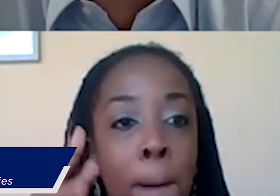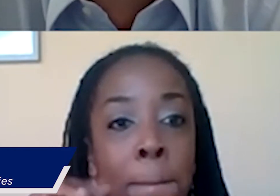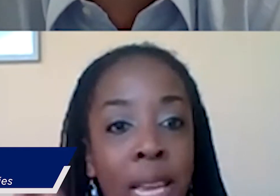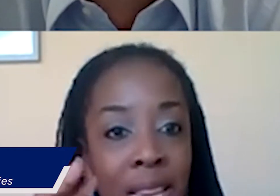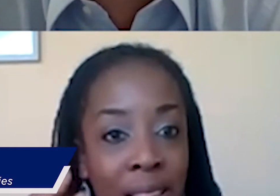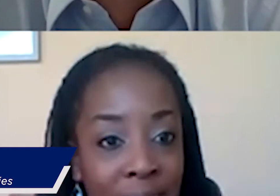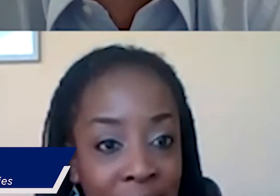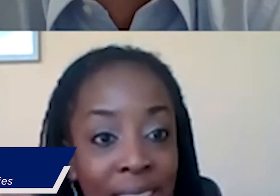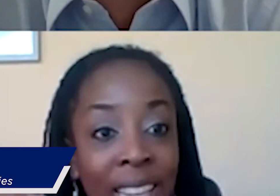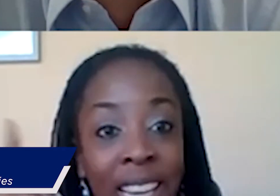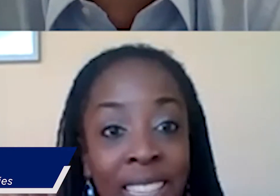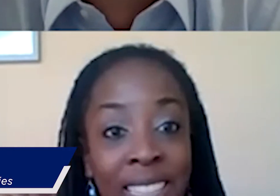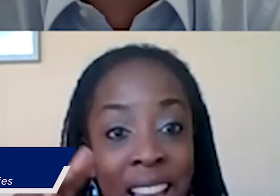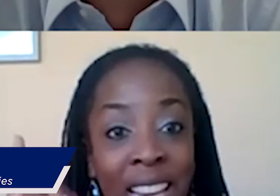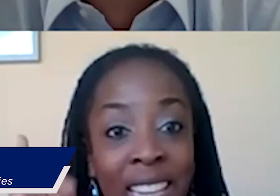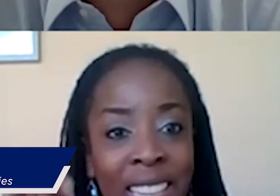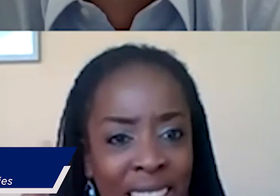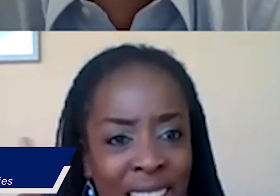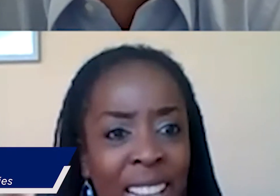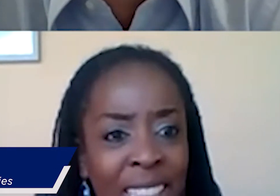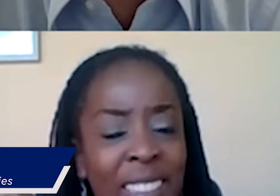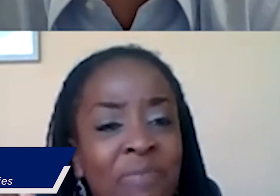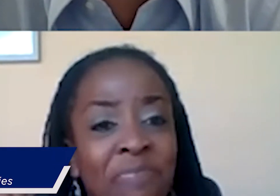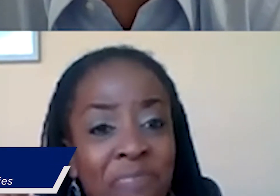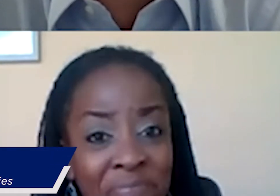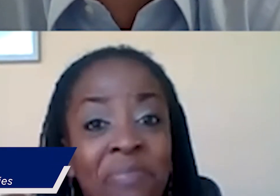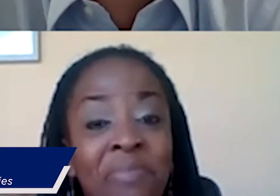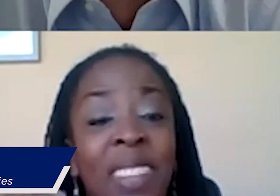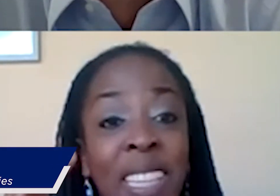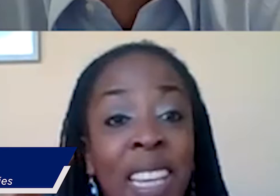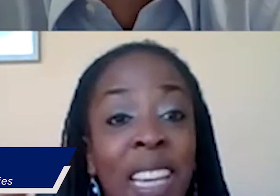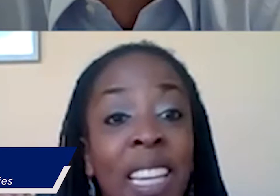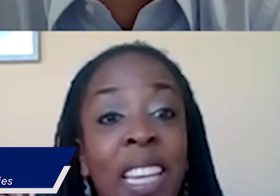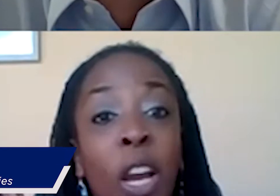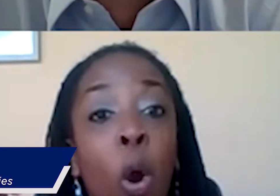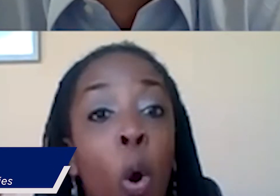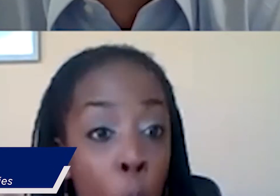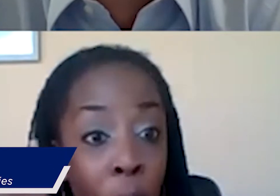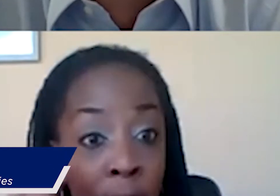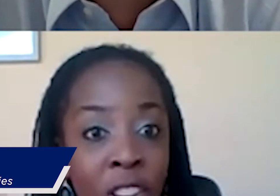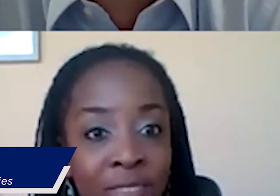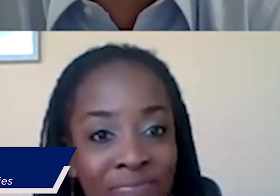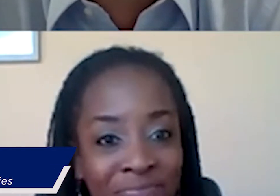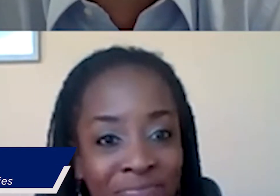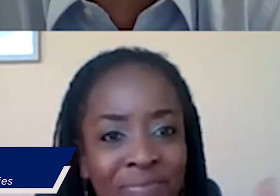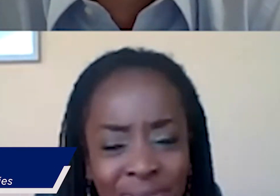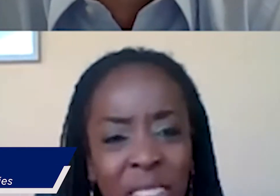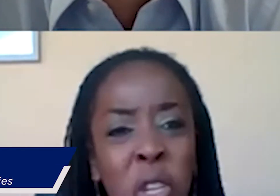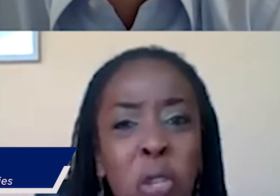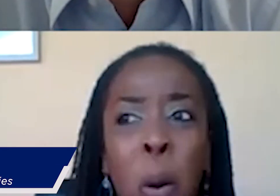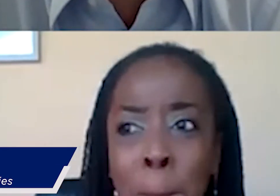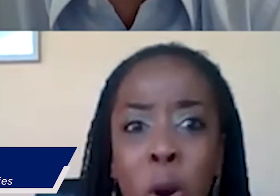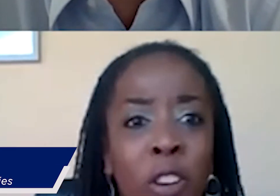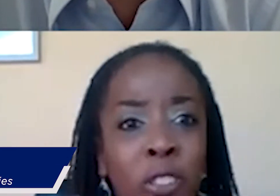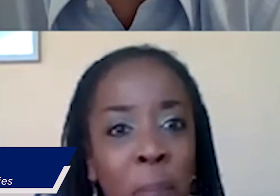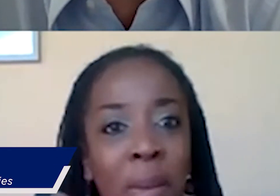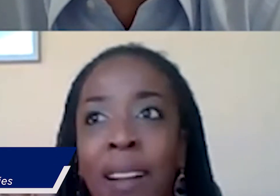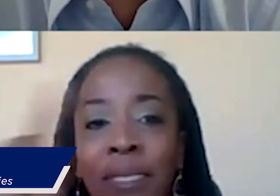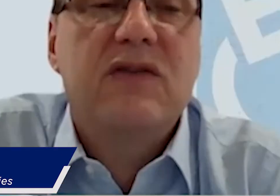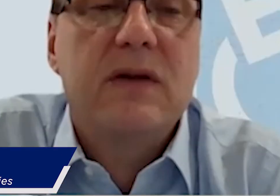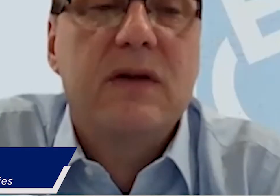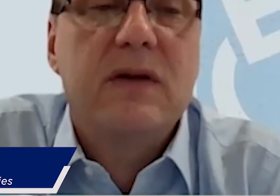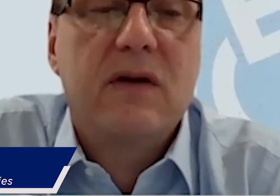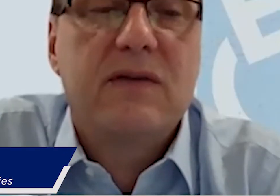Digicel Foundation, which has been a strong supporter of the disabled in Jamaica and in other countries they're in. And we have